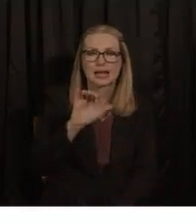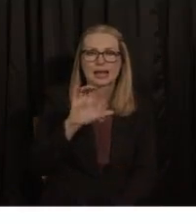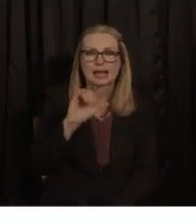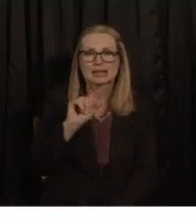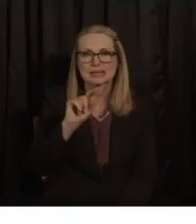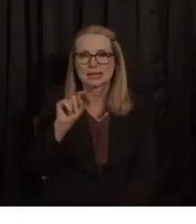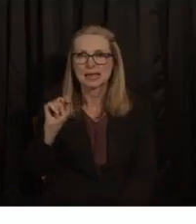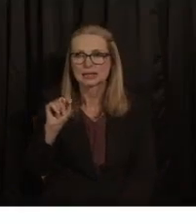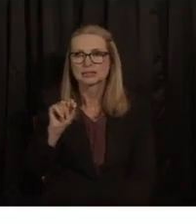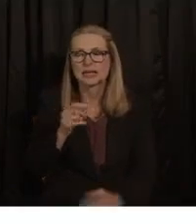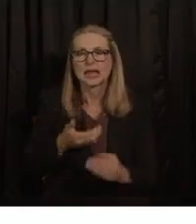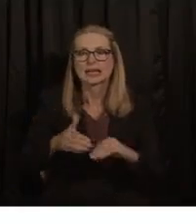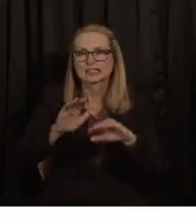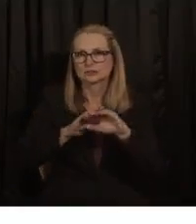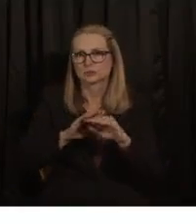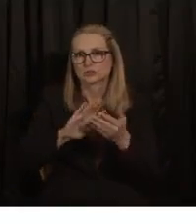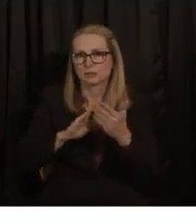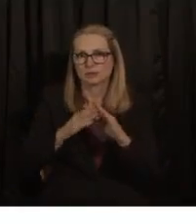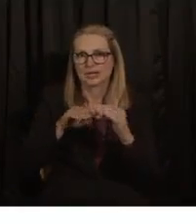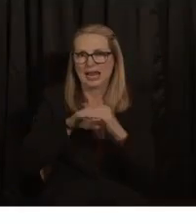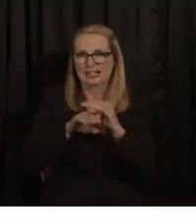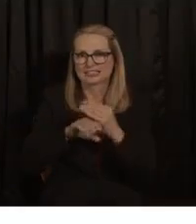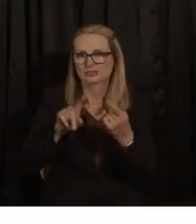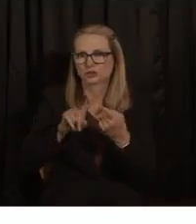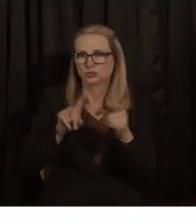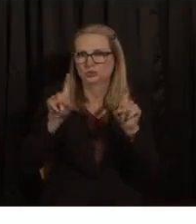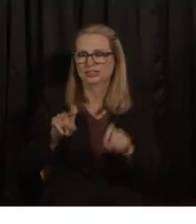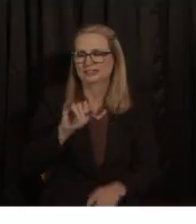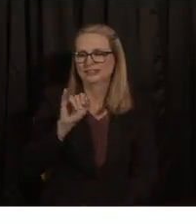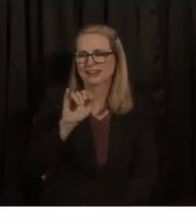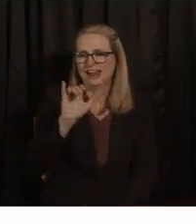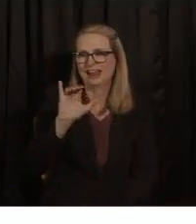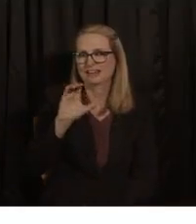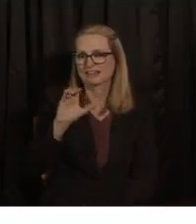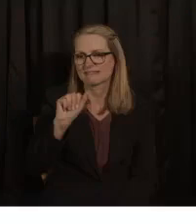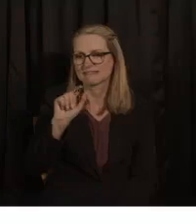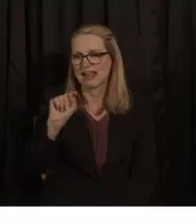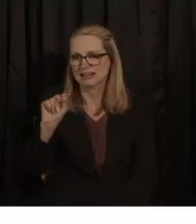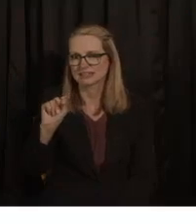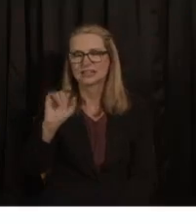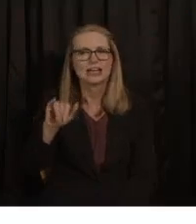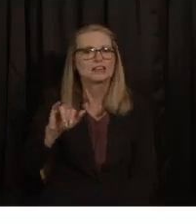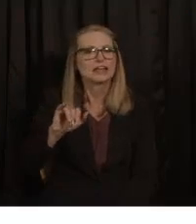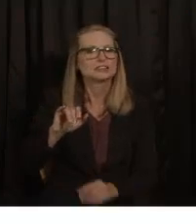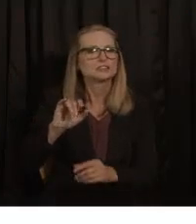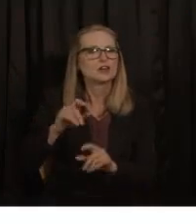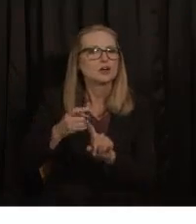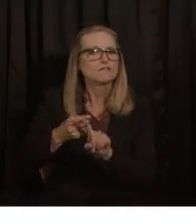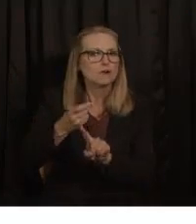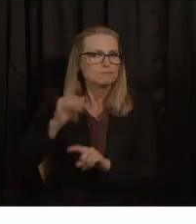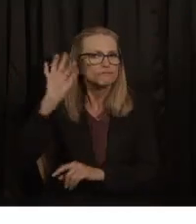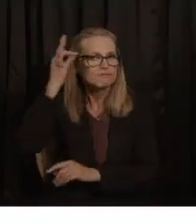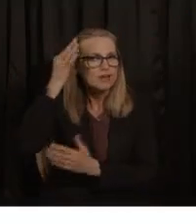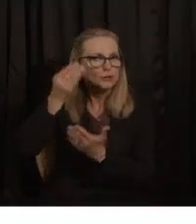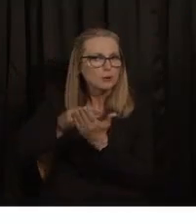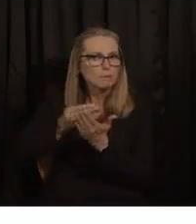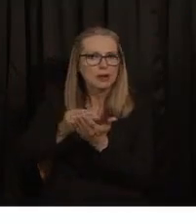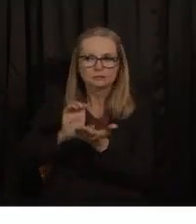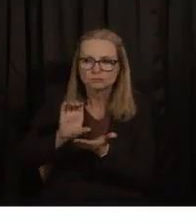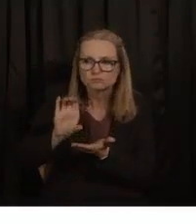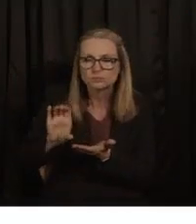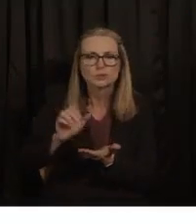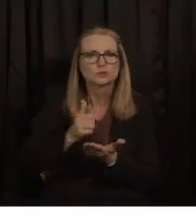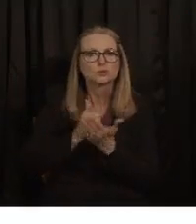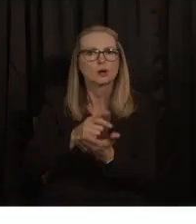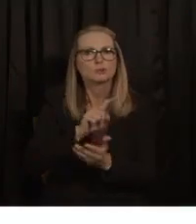increasing community access to testing. These are federally funded programs that allow people to go directly to your Walgreens or other